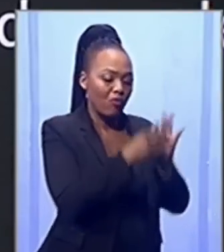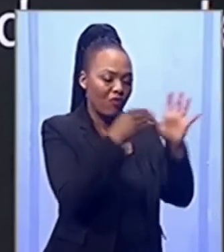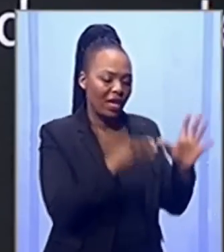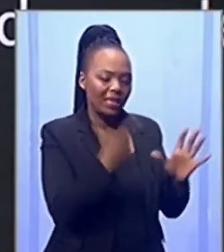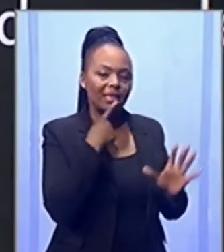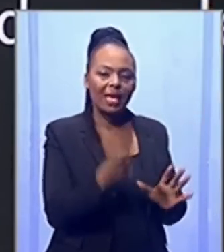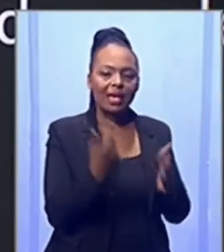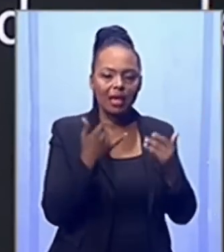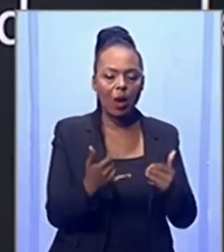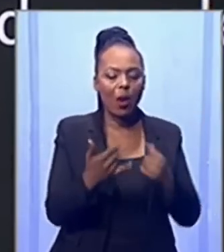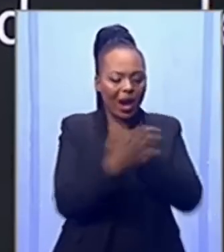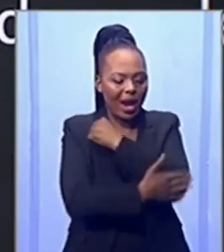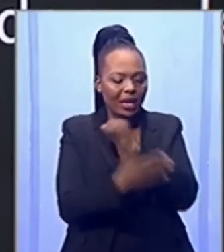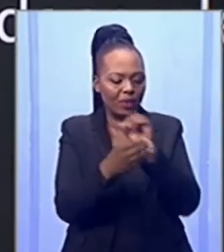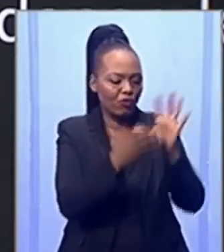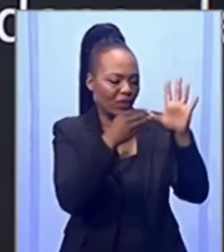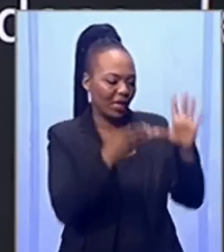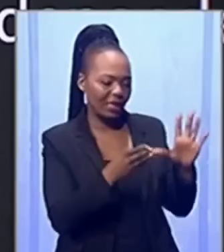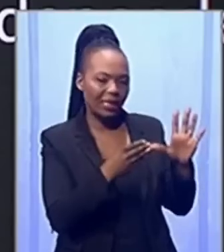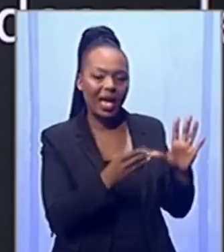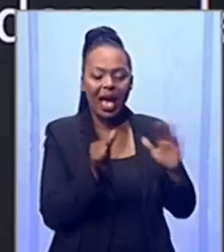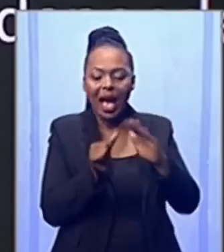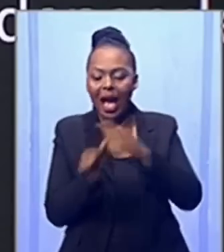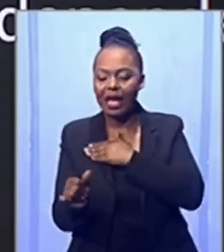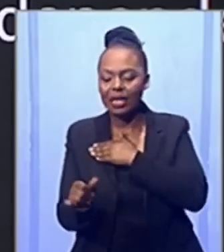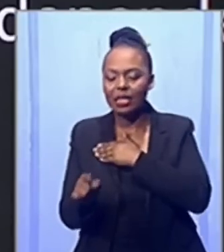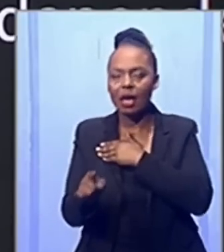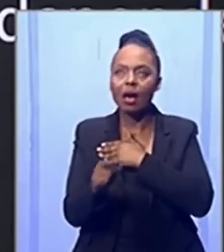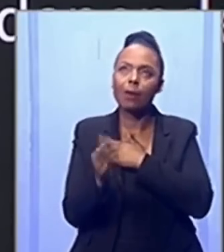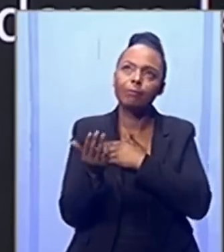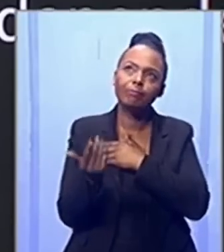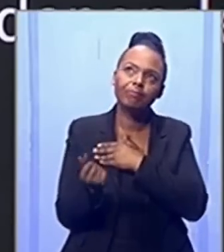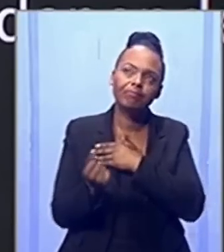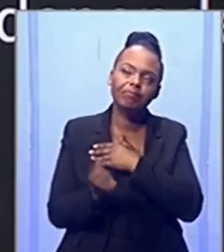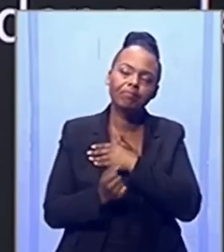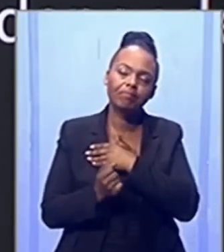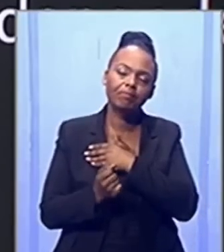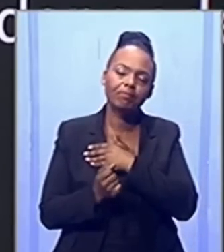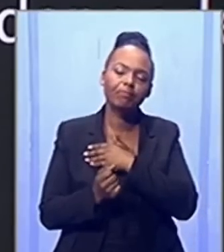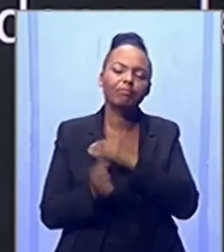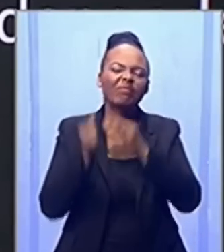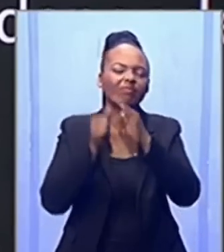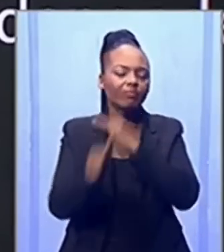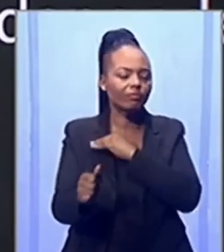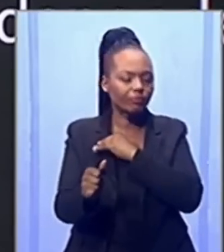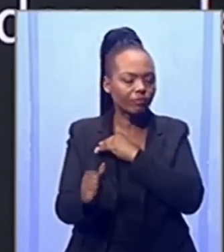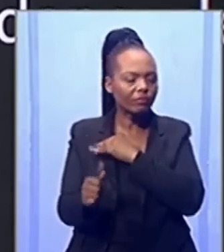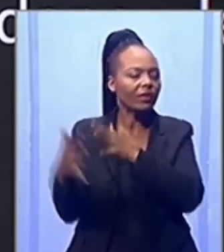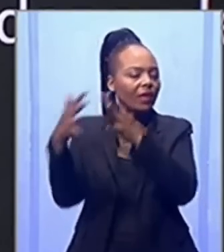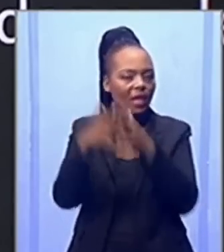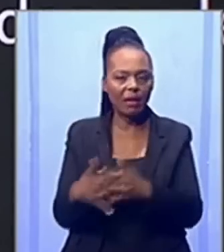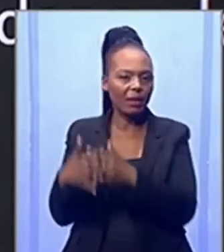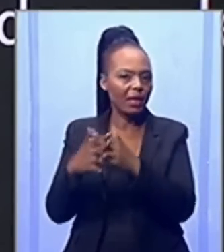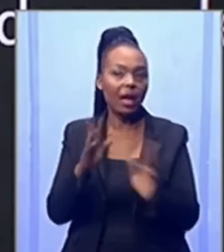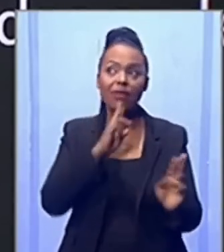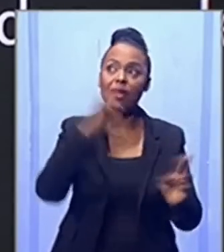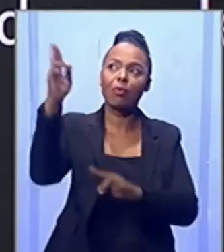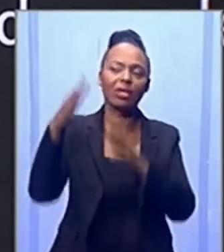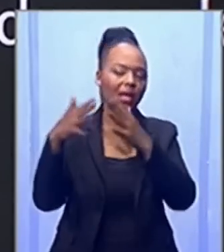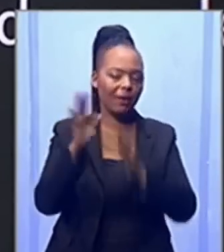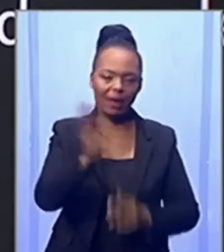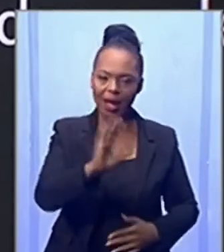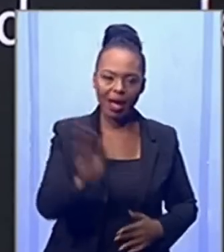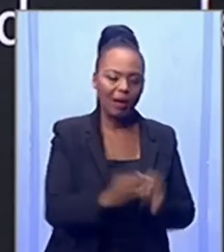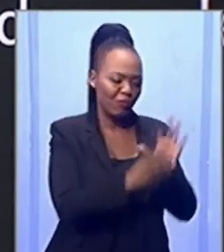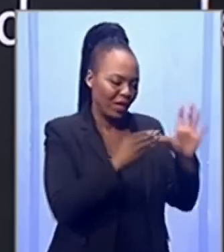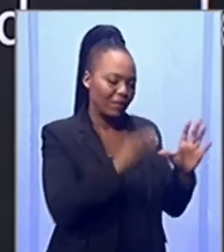dinaga tša BRICS ga di sa le ka tlase ga dinaga tša go tshwana le bo America mo e le gore ba